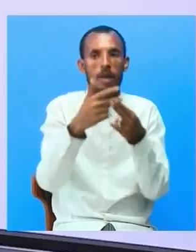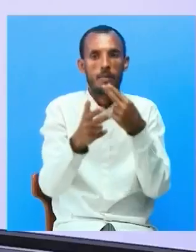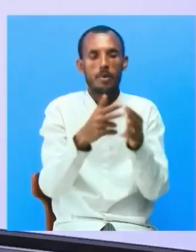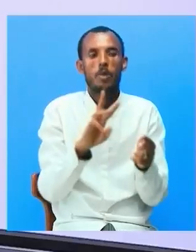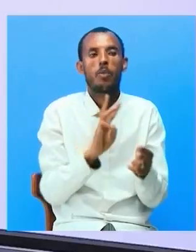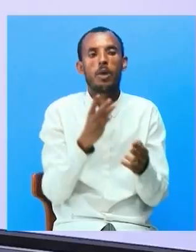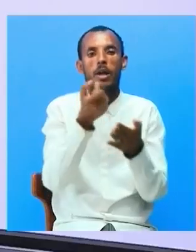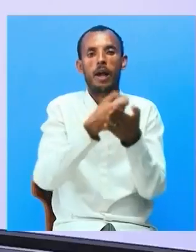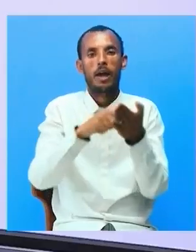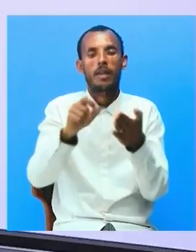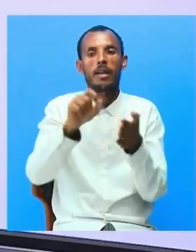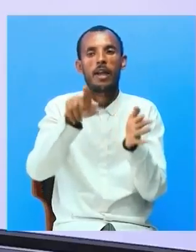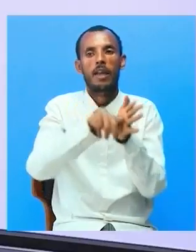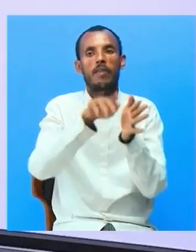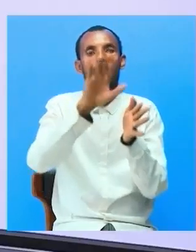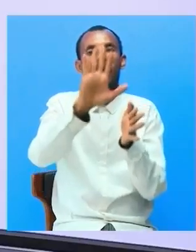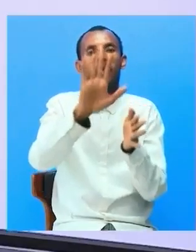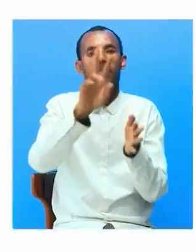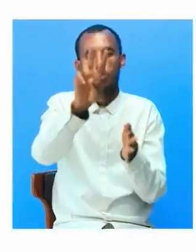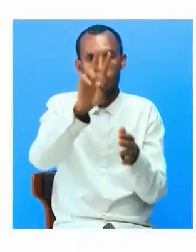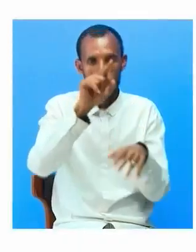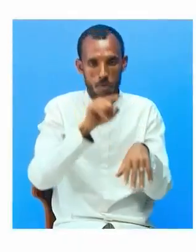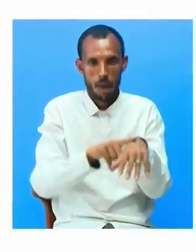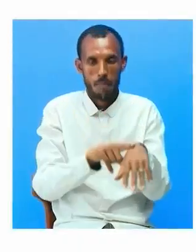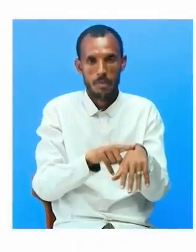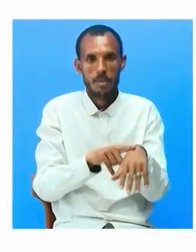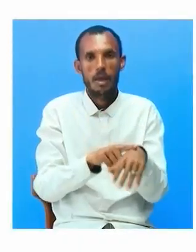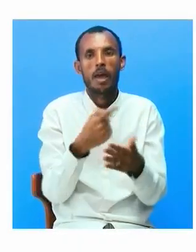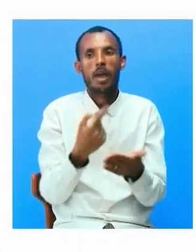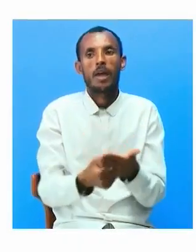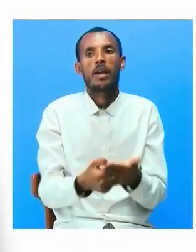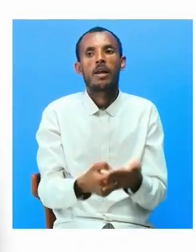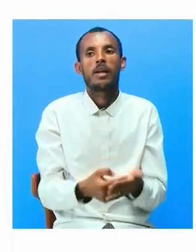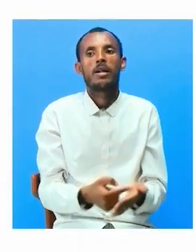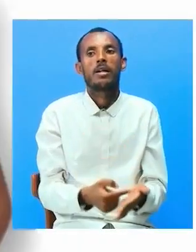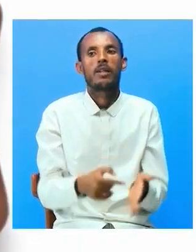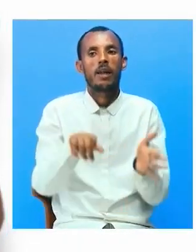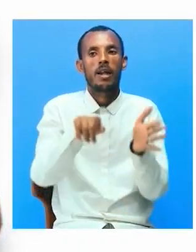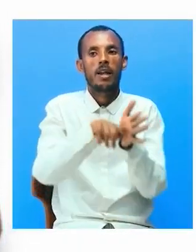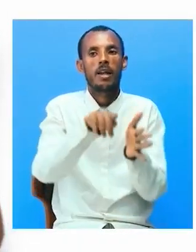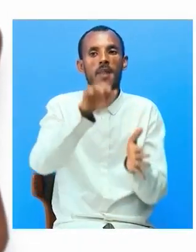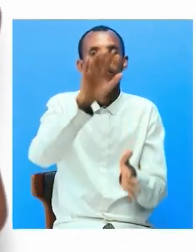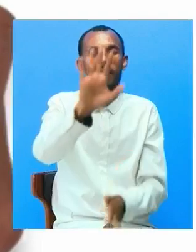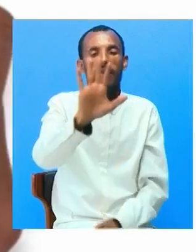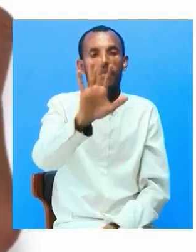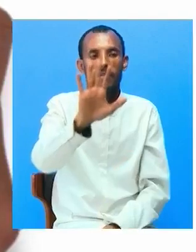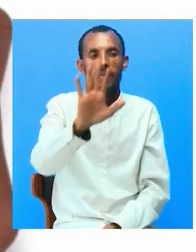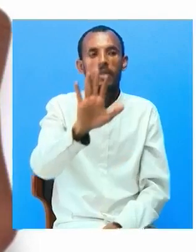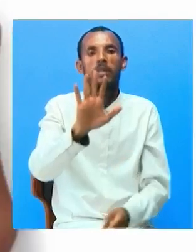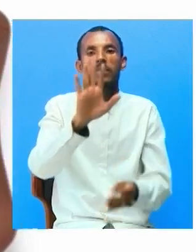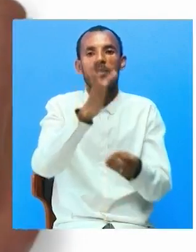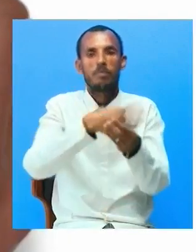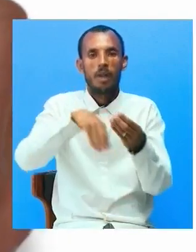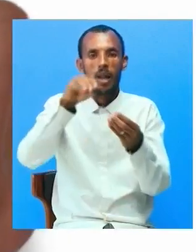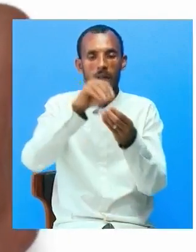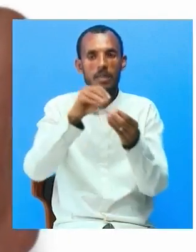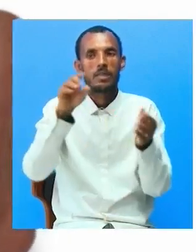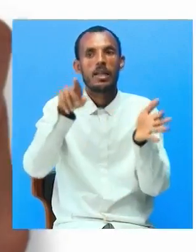write -5 2 times. Therefore, here you have this -5 plus